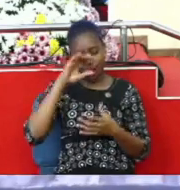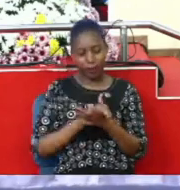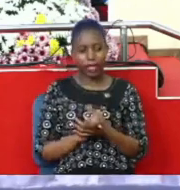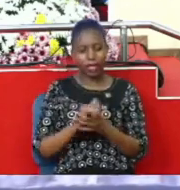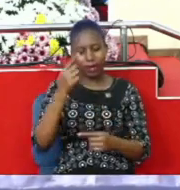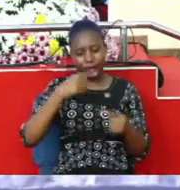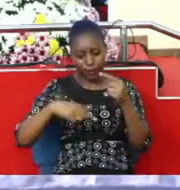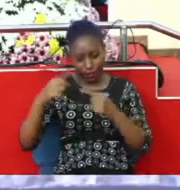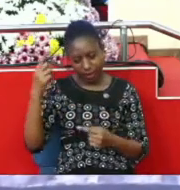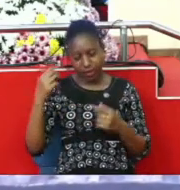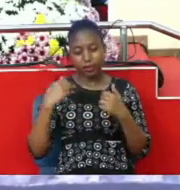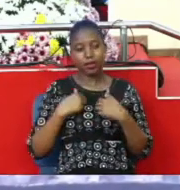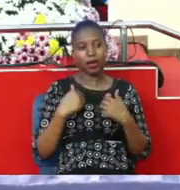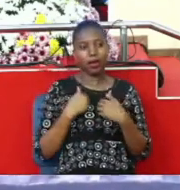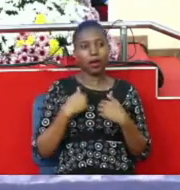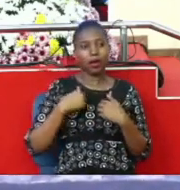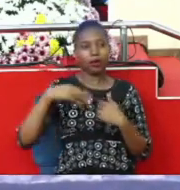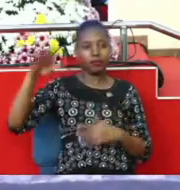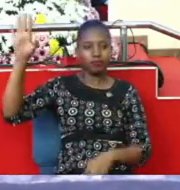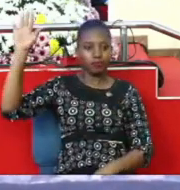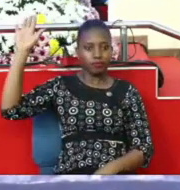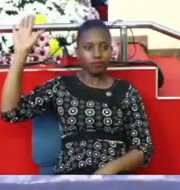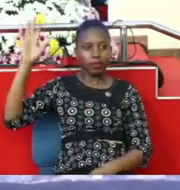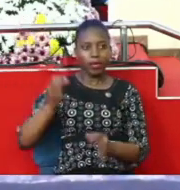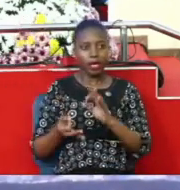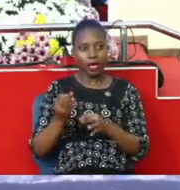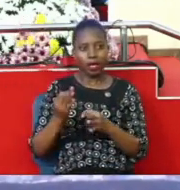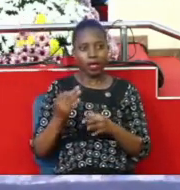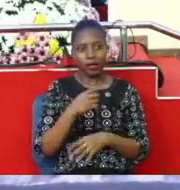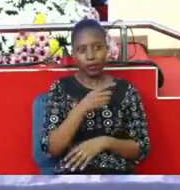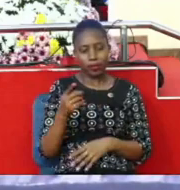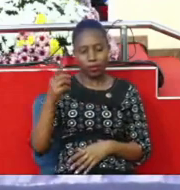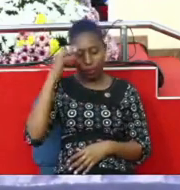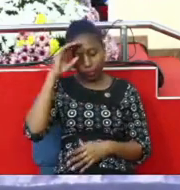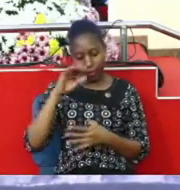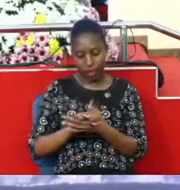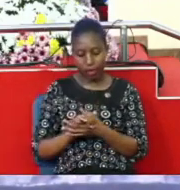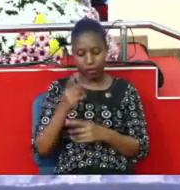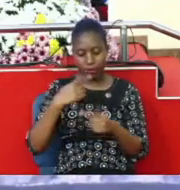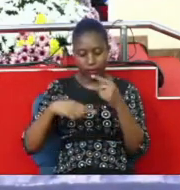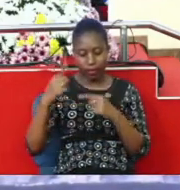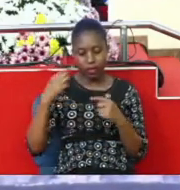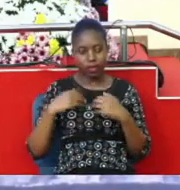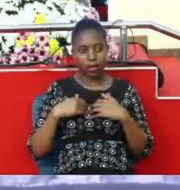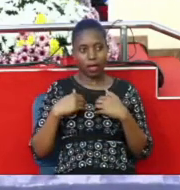saying victory is for me? Victory is for me. Then what you need is faith in